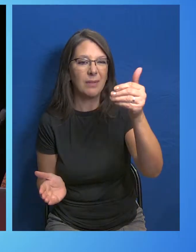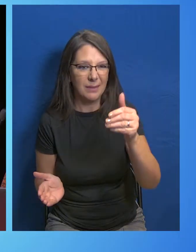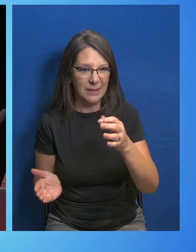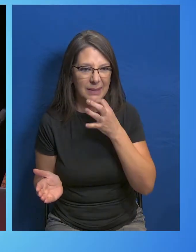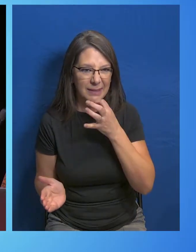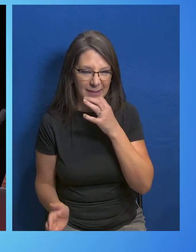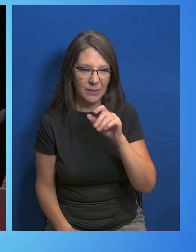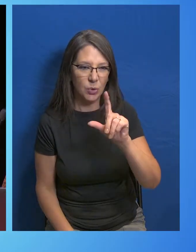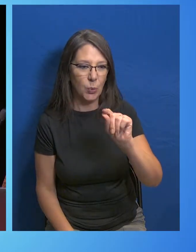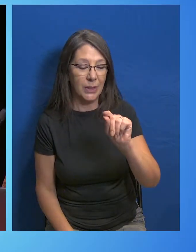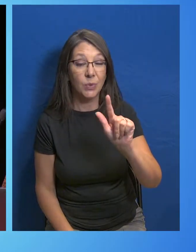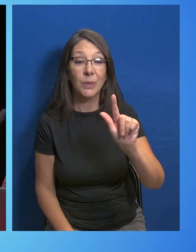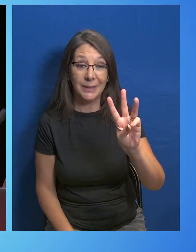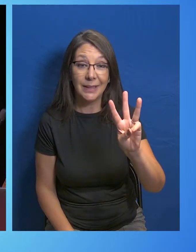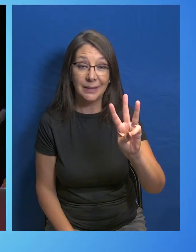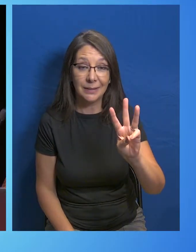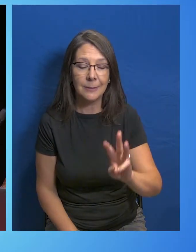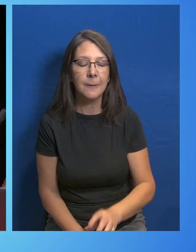year 2026,